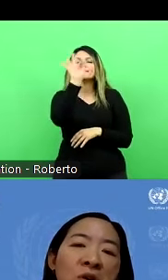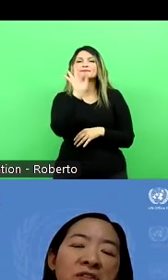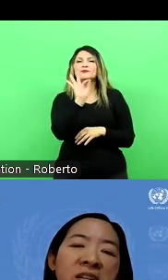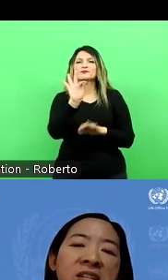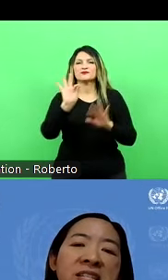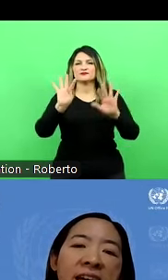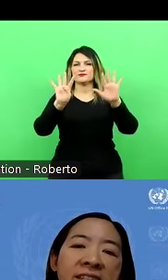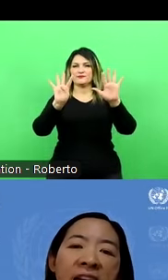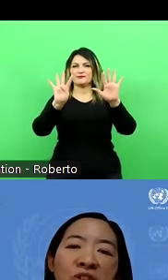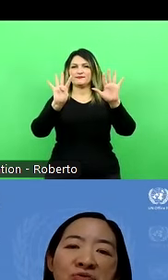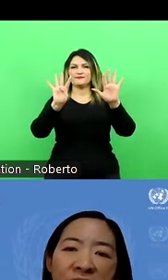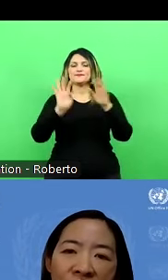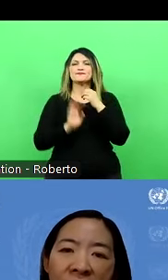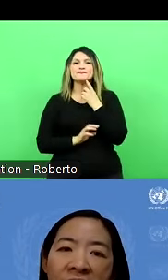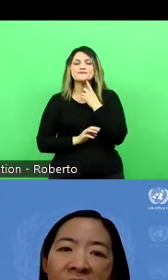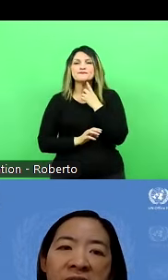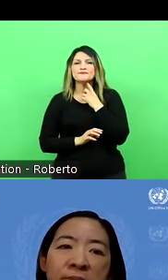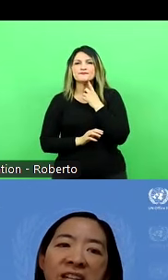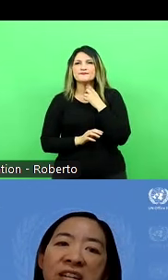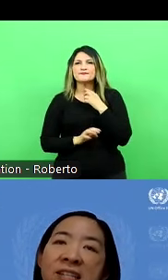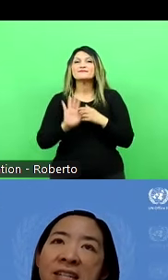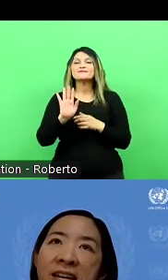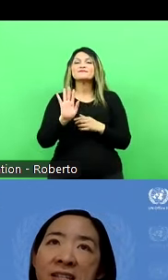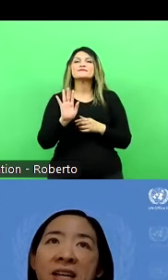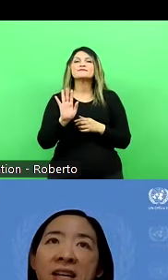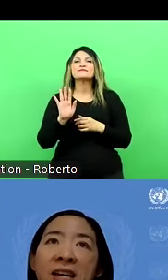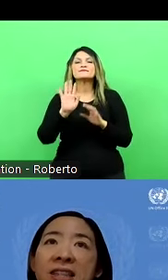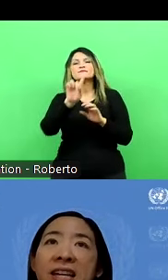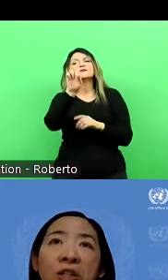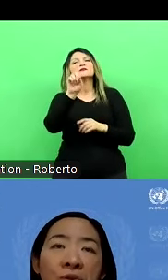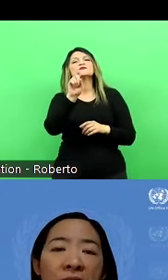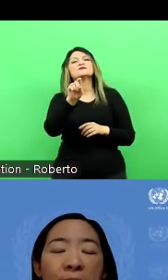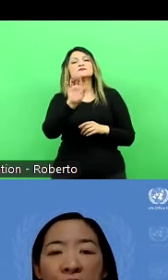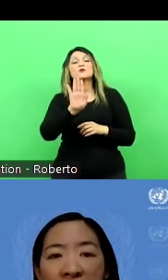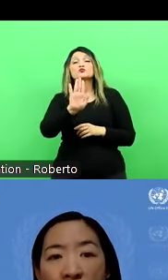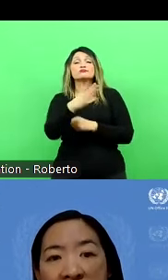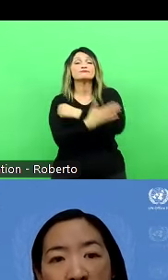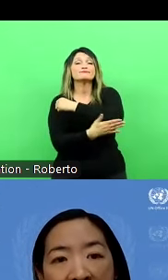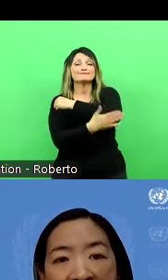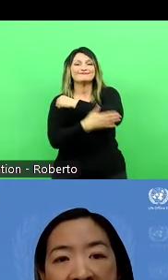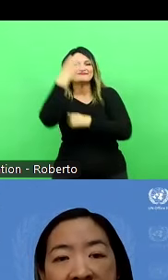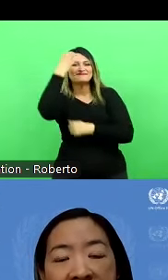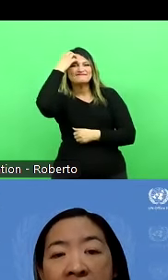local government conduct annual drills or simulation exercise that include persons with